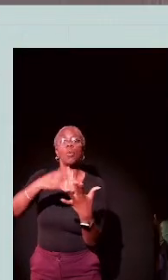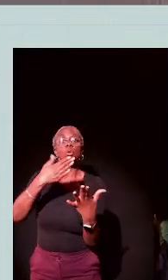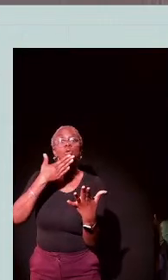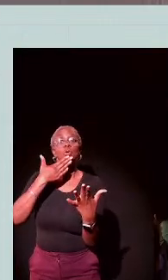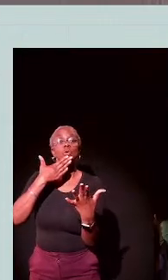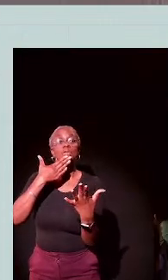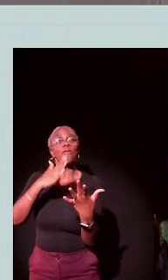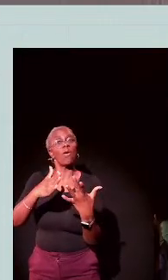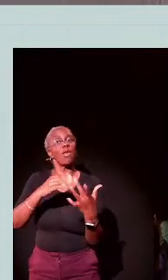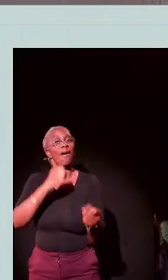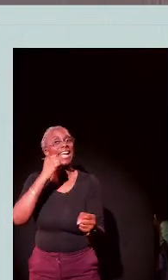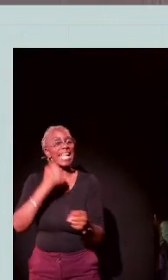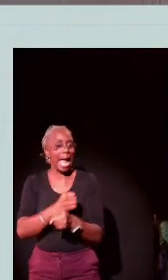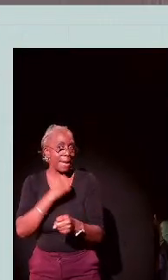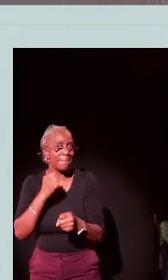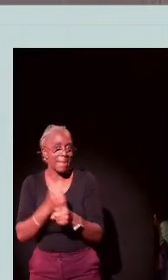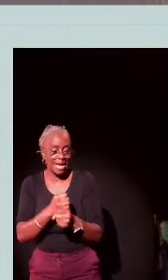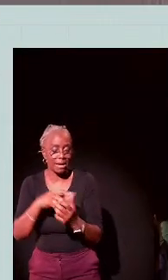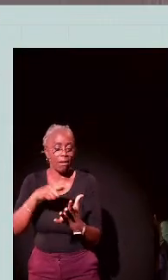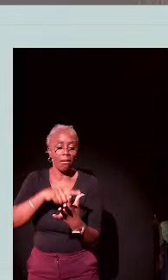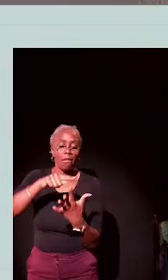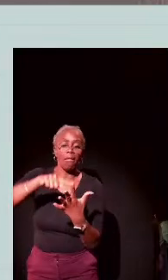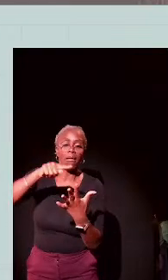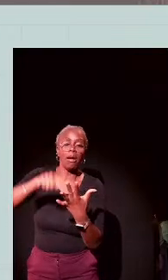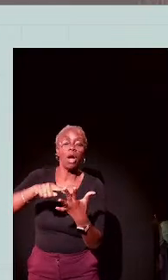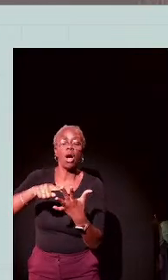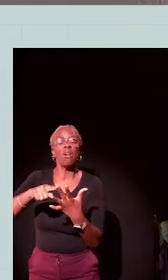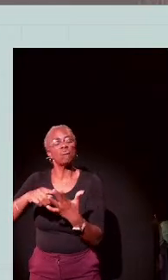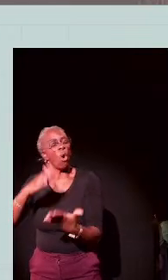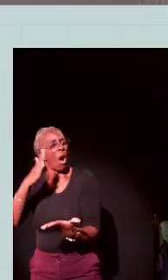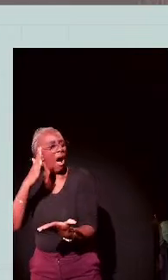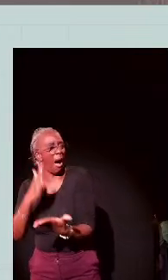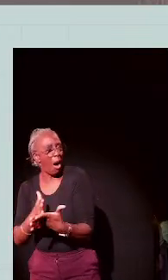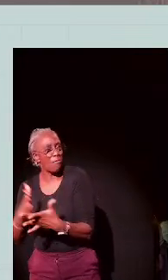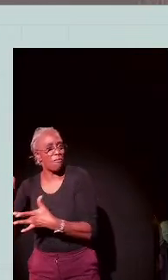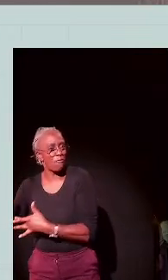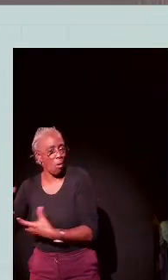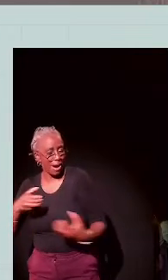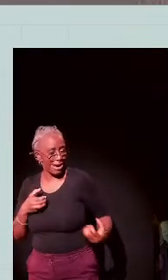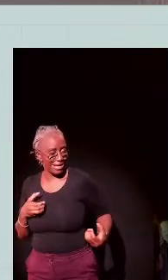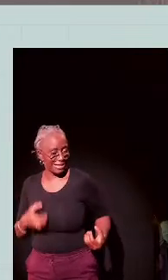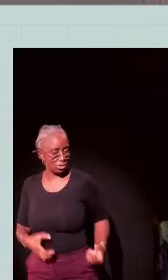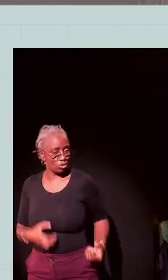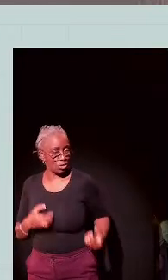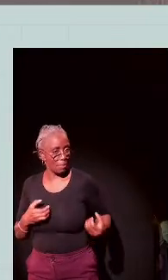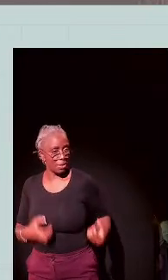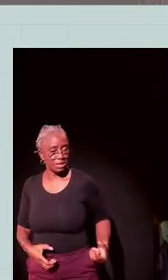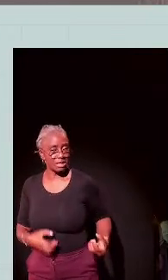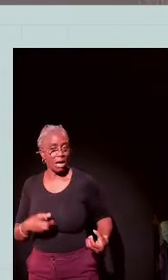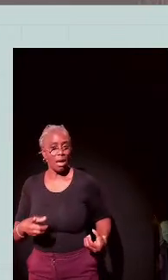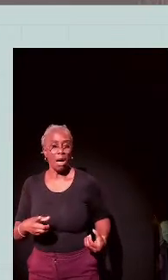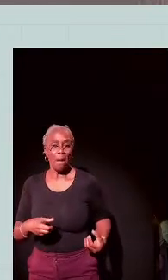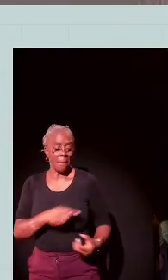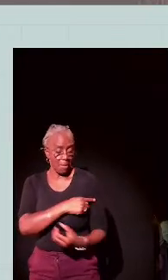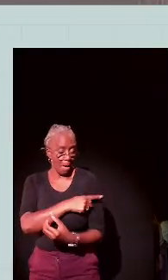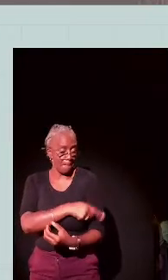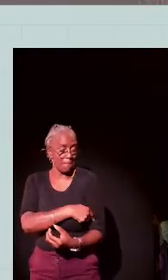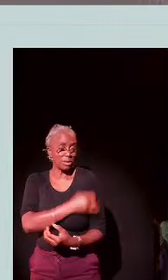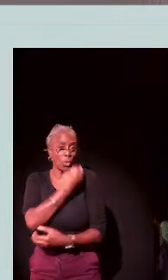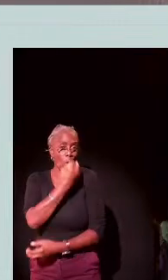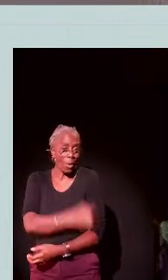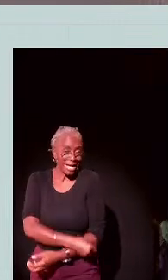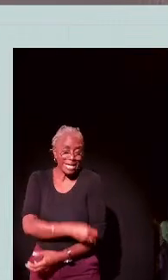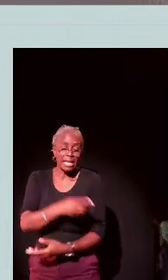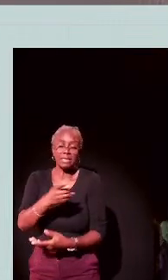do assume these. That might not be the case for musical instruments. But for someone with muscle weakness, that might not be the